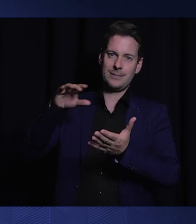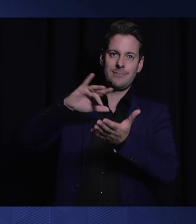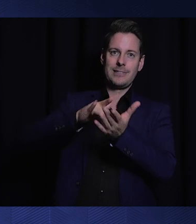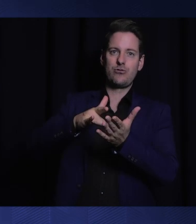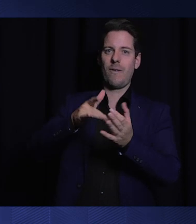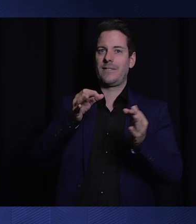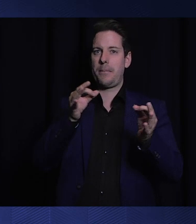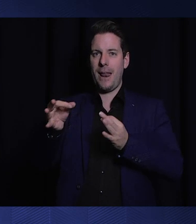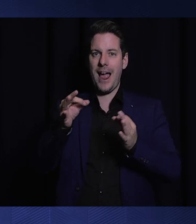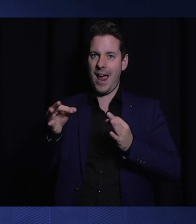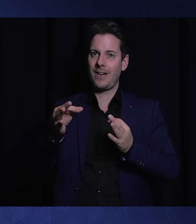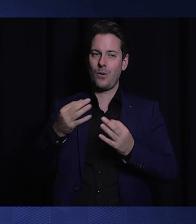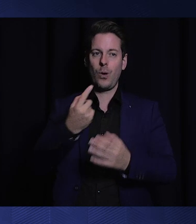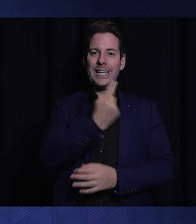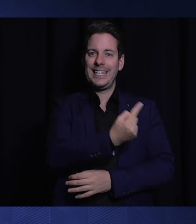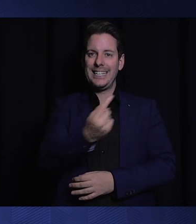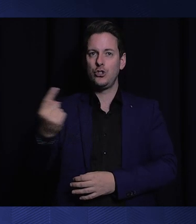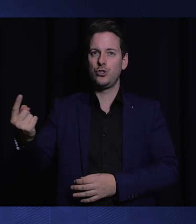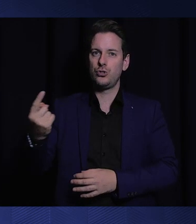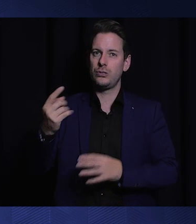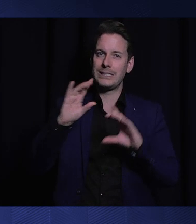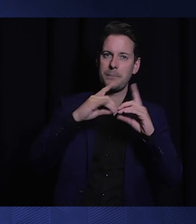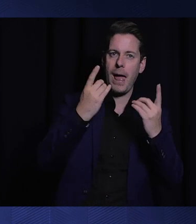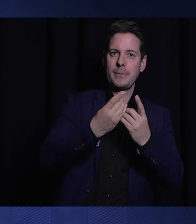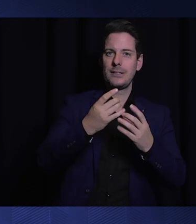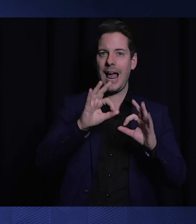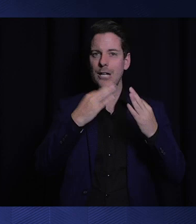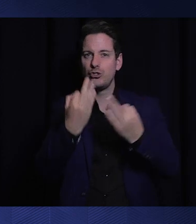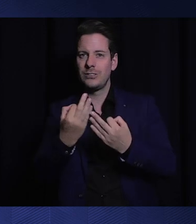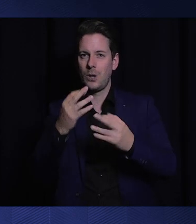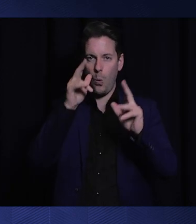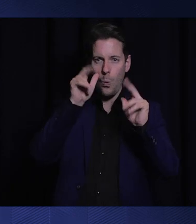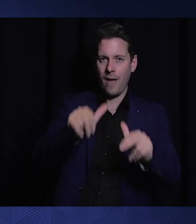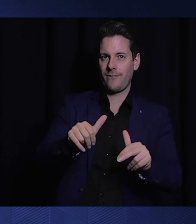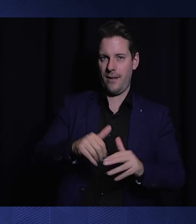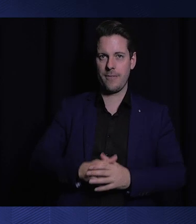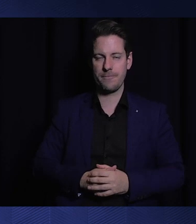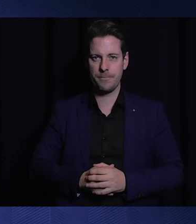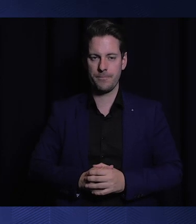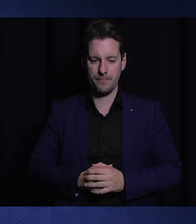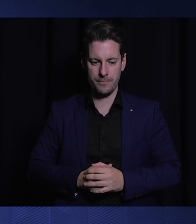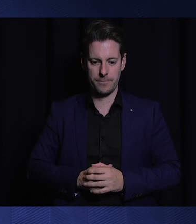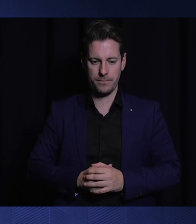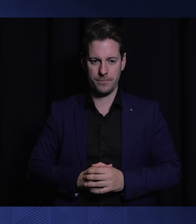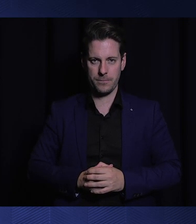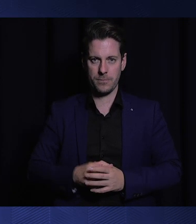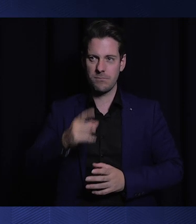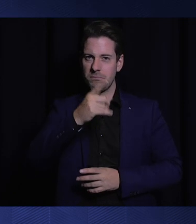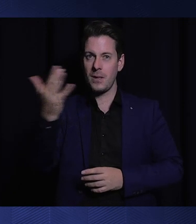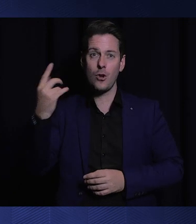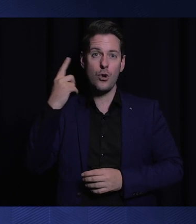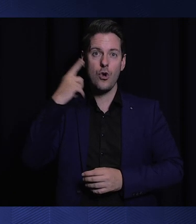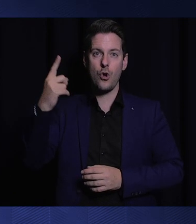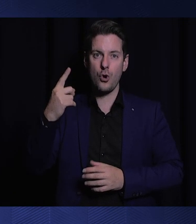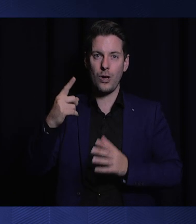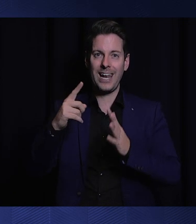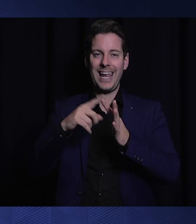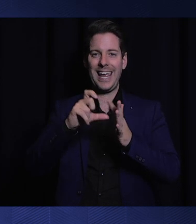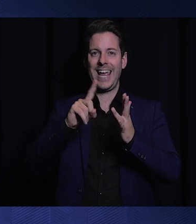each agency that they concern more about these approaches. So as many of you heard about the eco-based